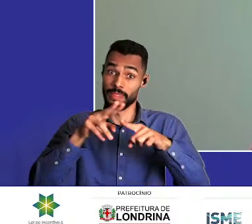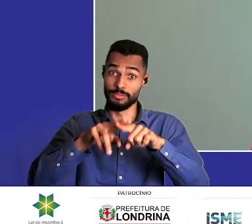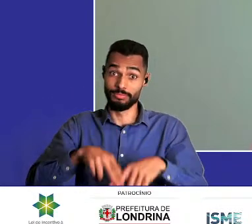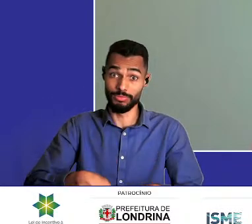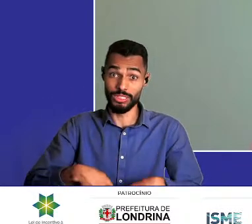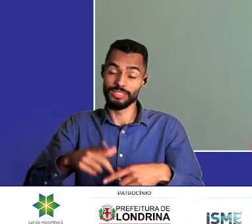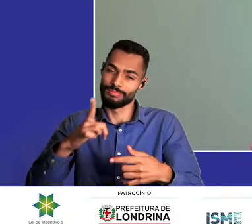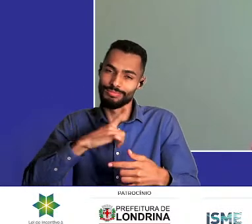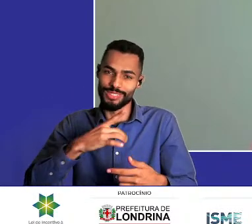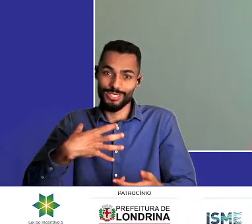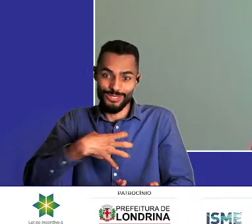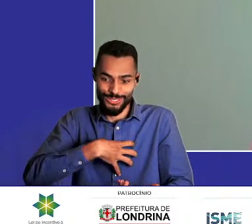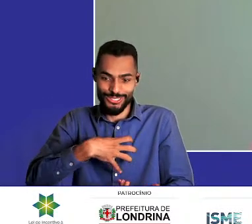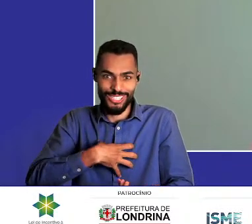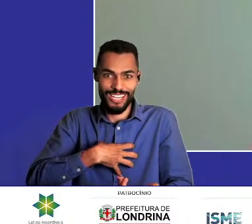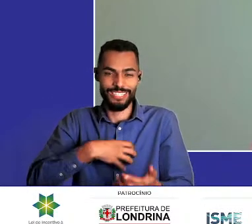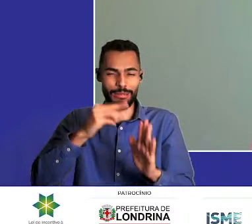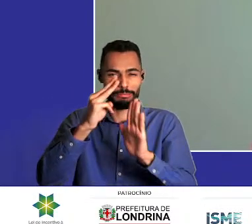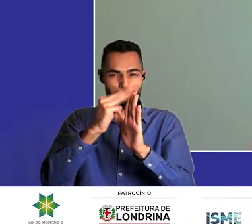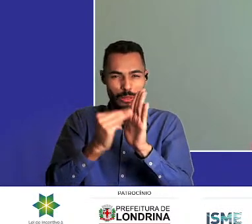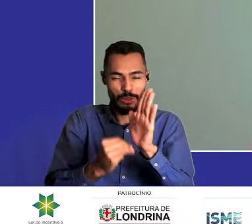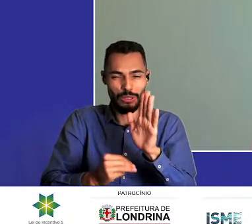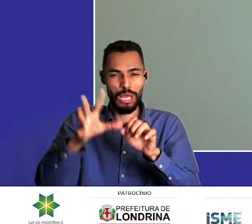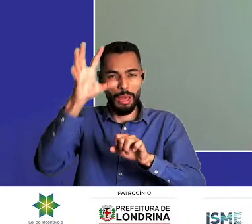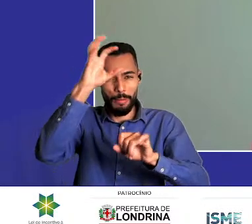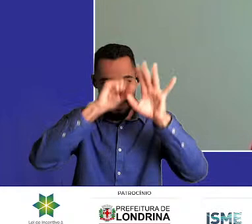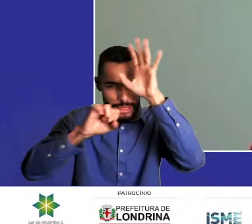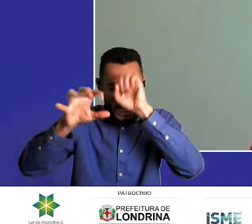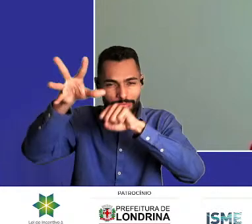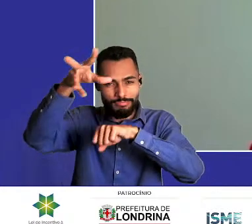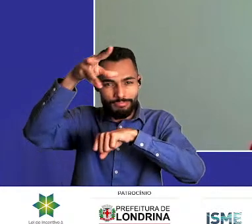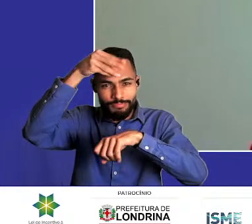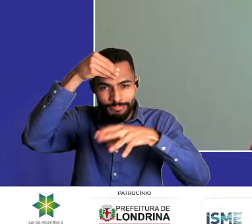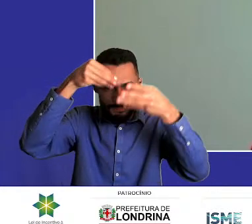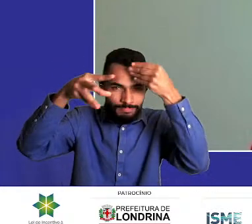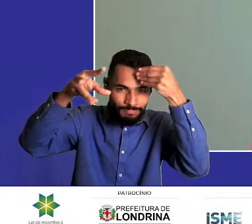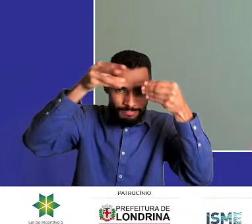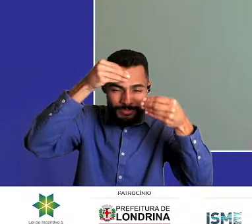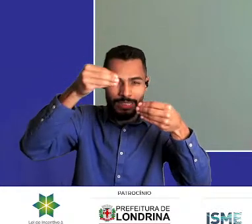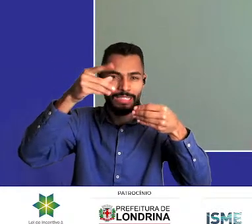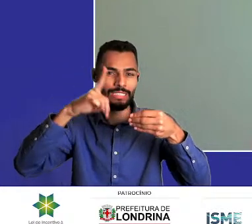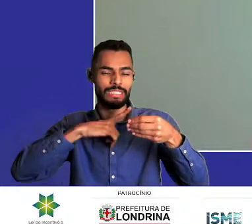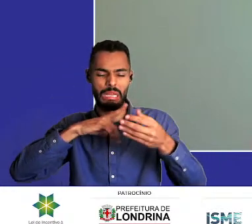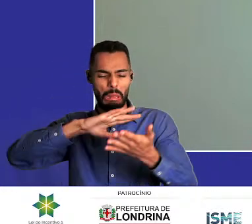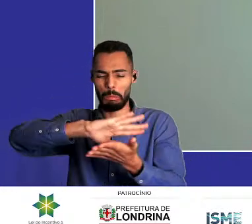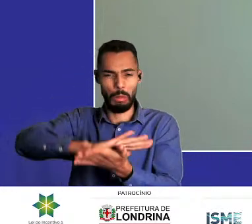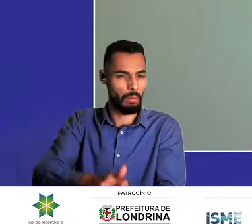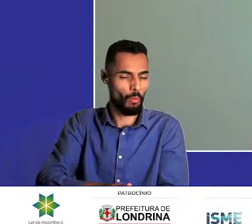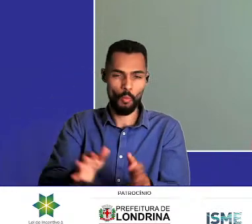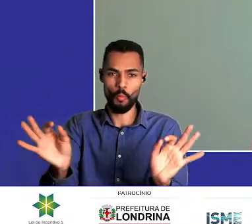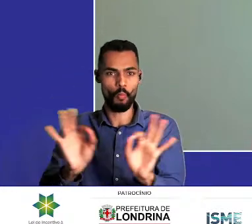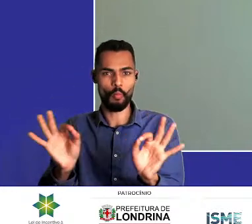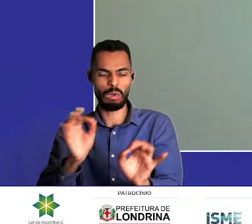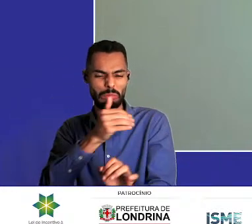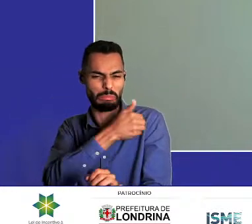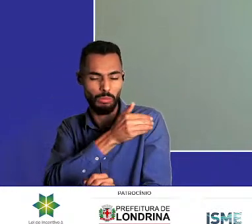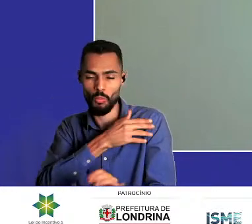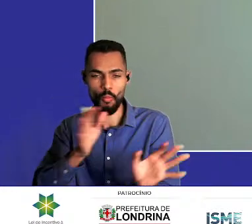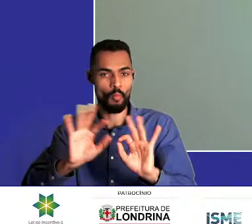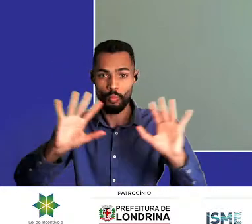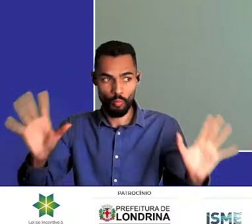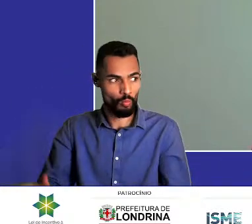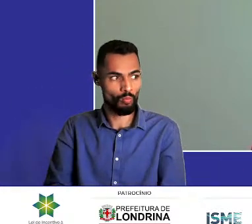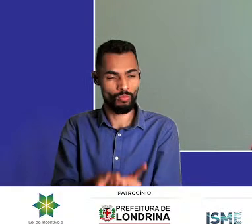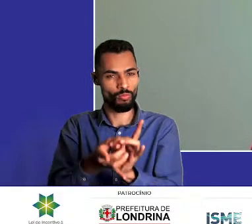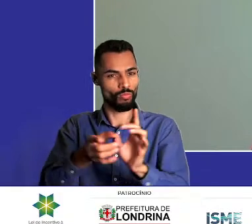methodologies without discrimination and without hierarchy. It is great to be able